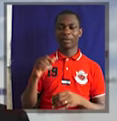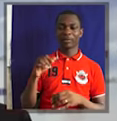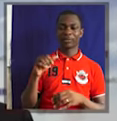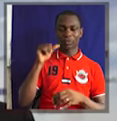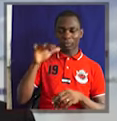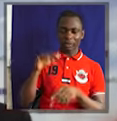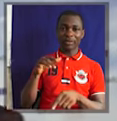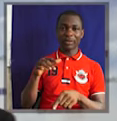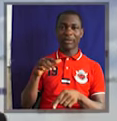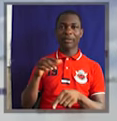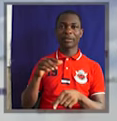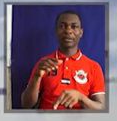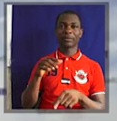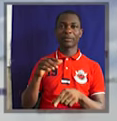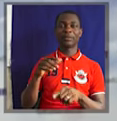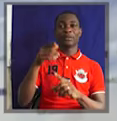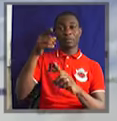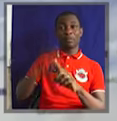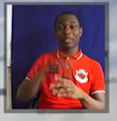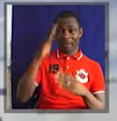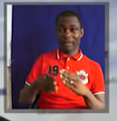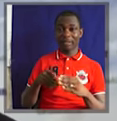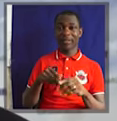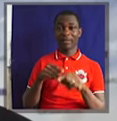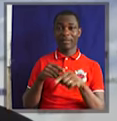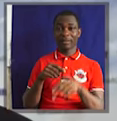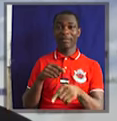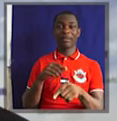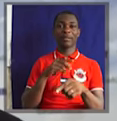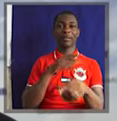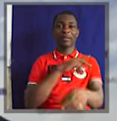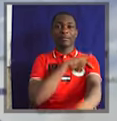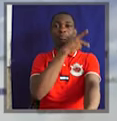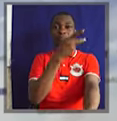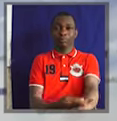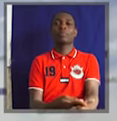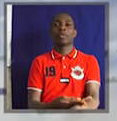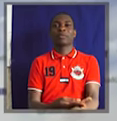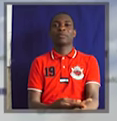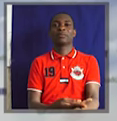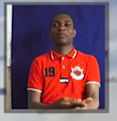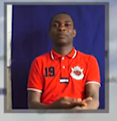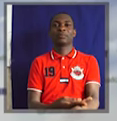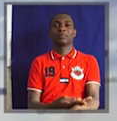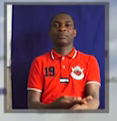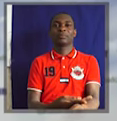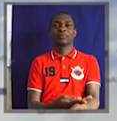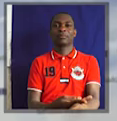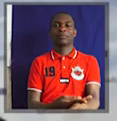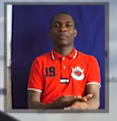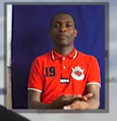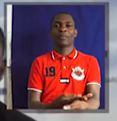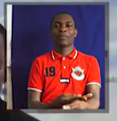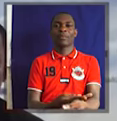okofia afede de kosi ye no se bosome so ye a wo hu ye no se onyem